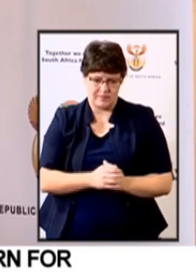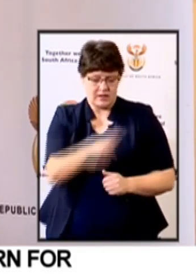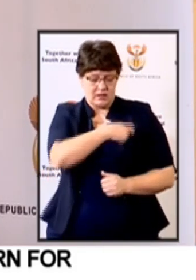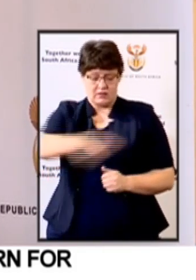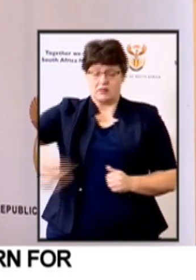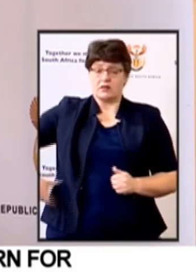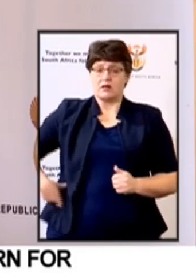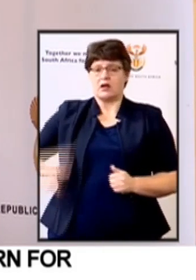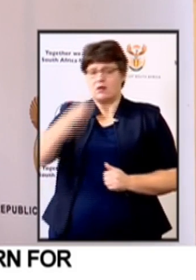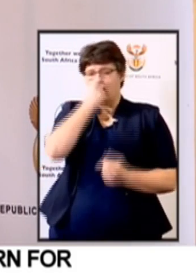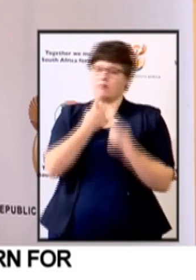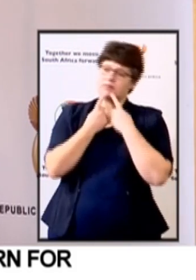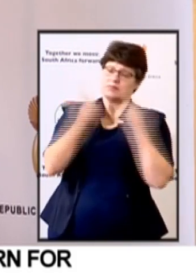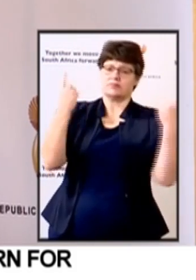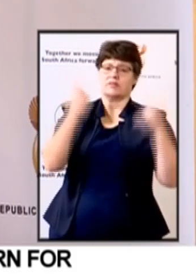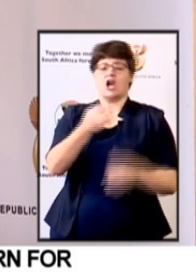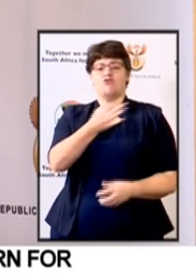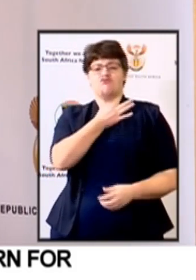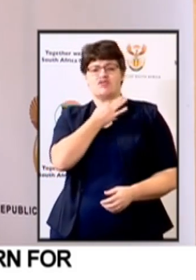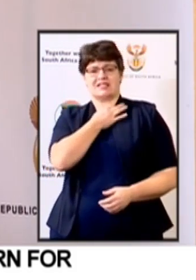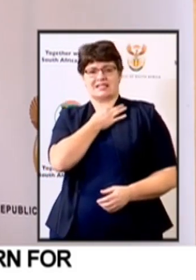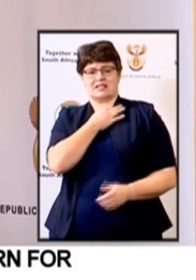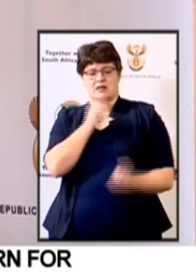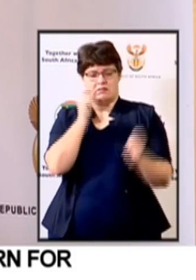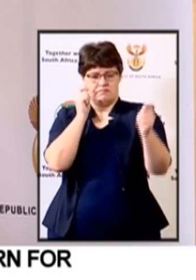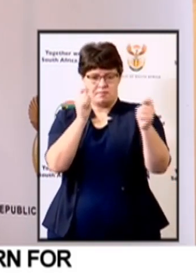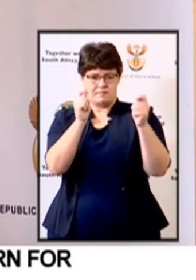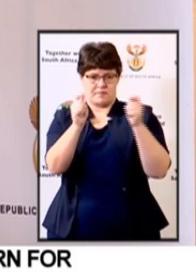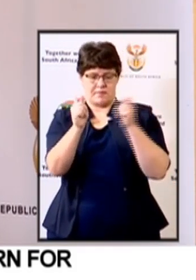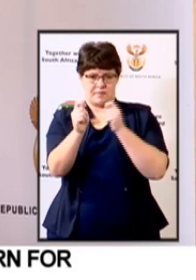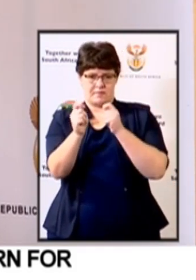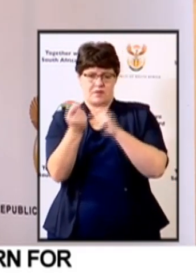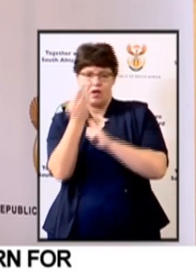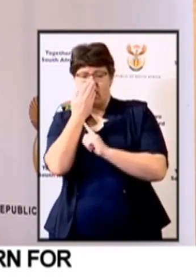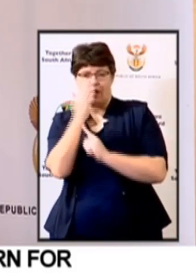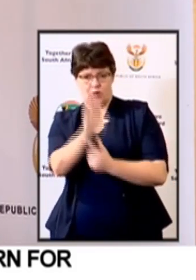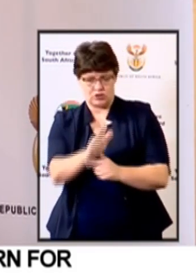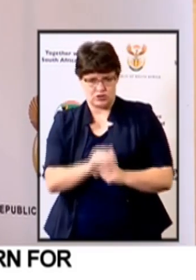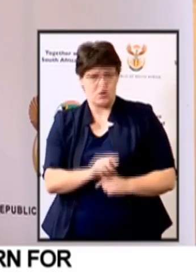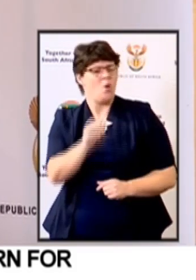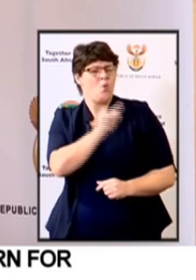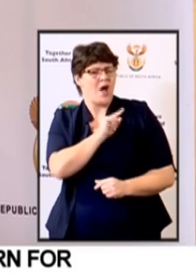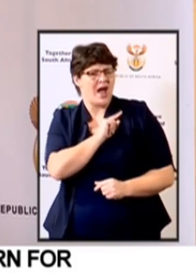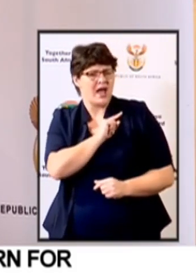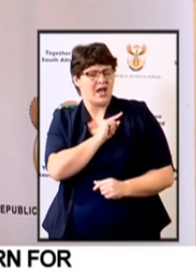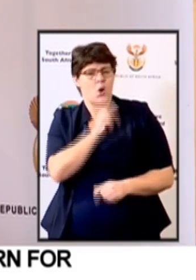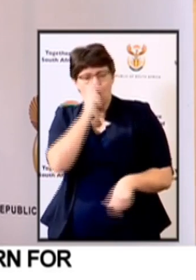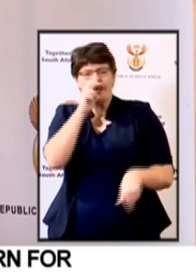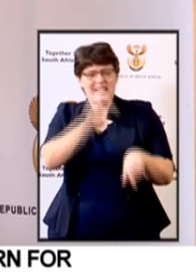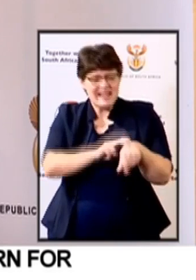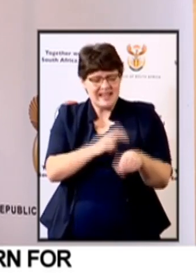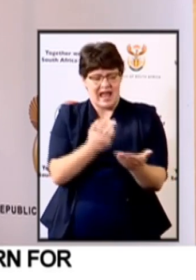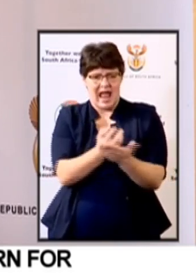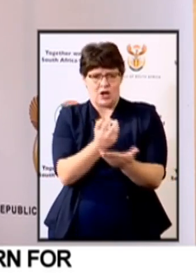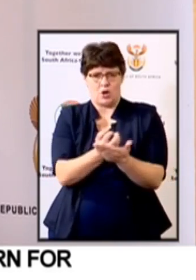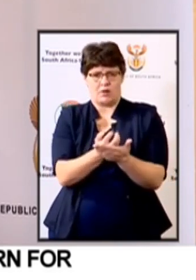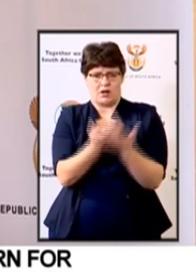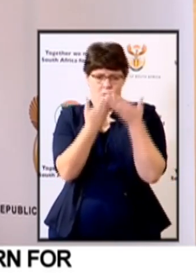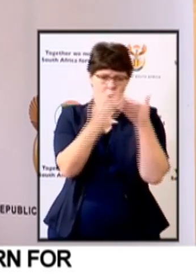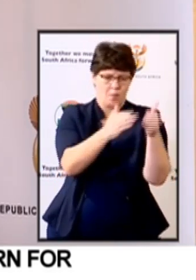a risk-adjusted approach to slowly unlock the economic activities in some sections in